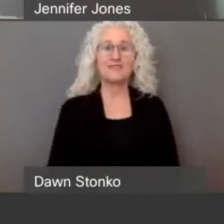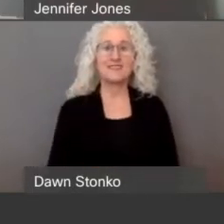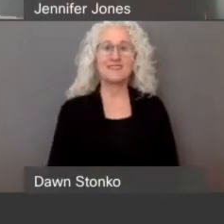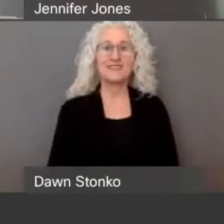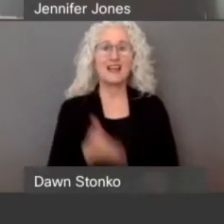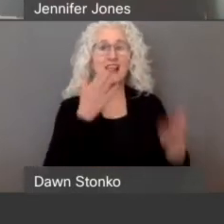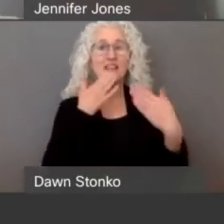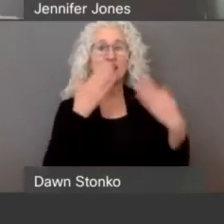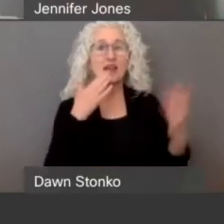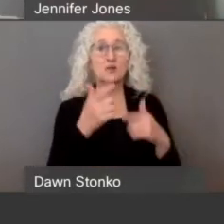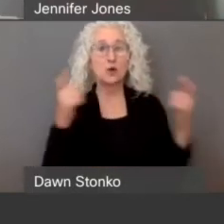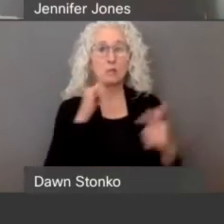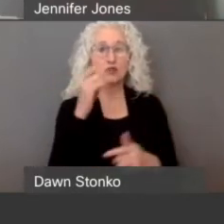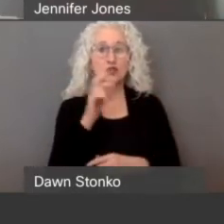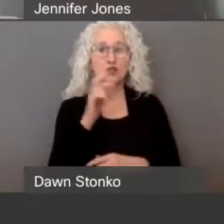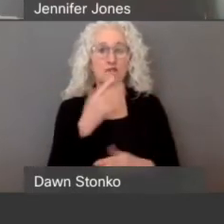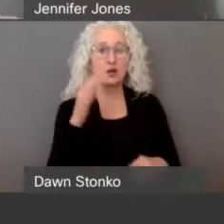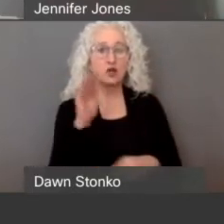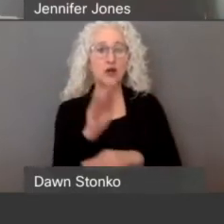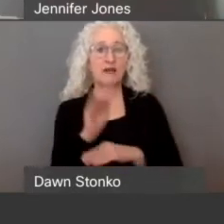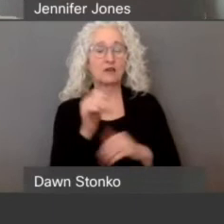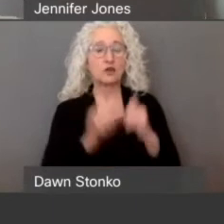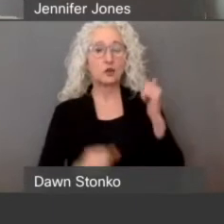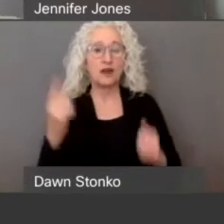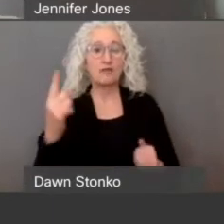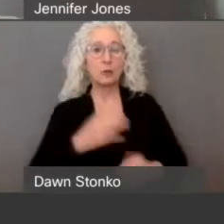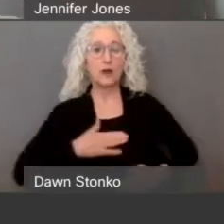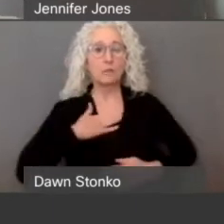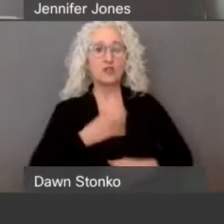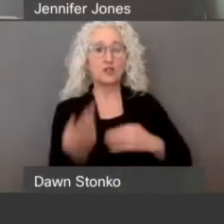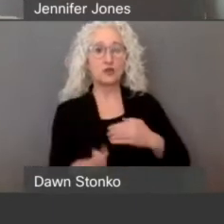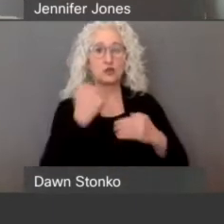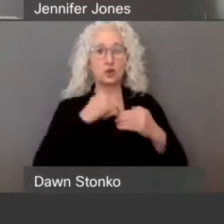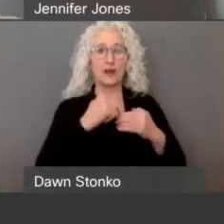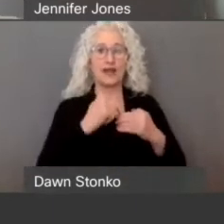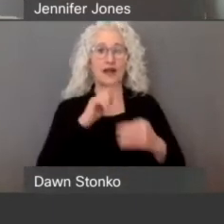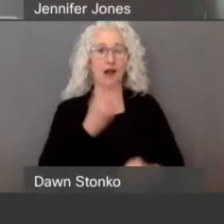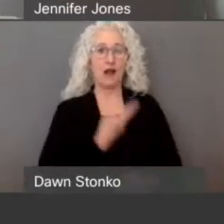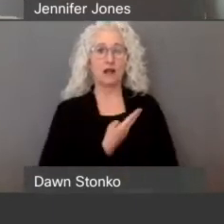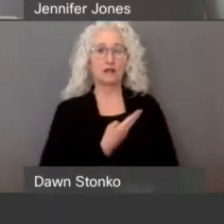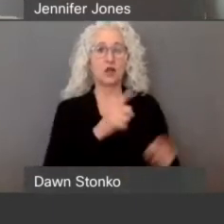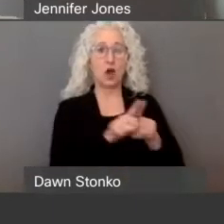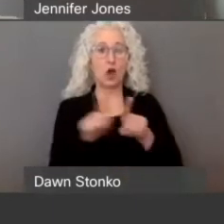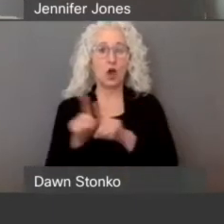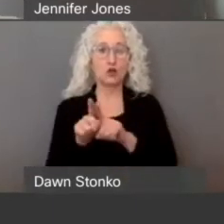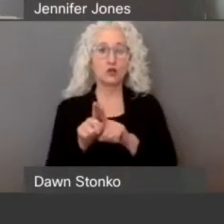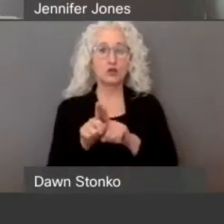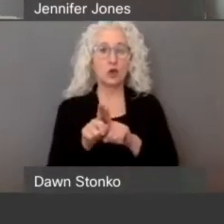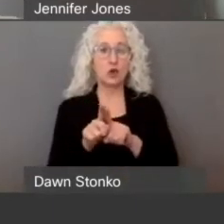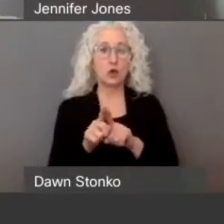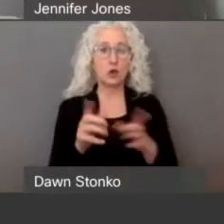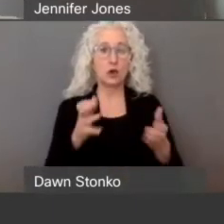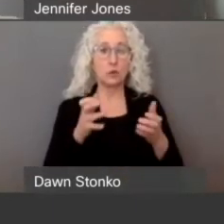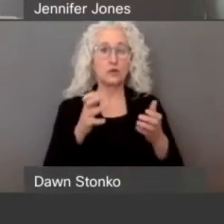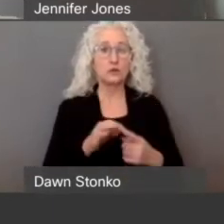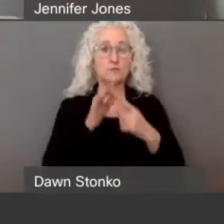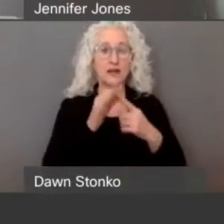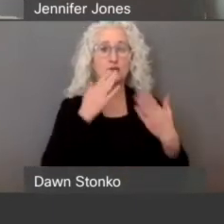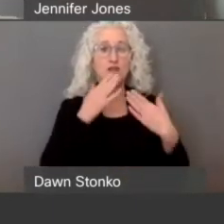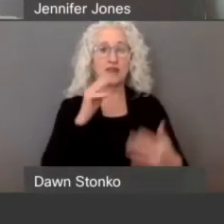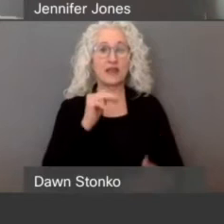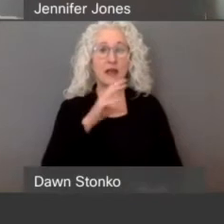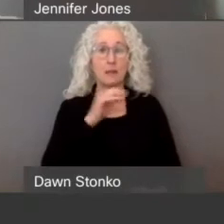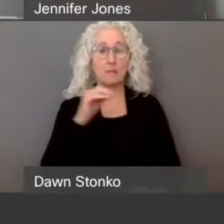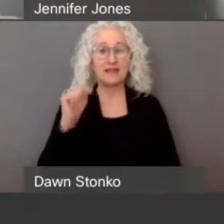Thank you so much, Jennifer, and good afternoon, everyone. Appreciate you joining us. Also want to especially thank MNT